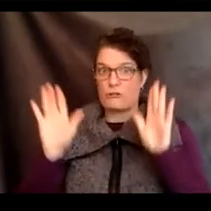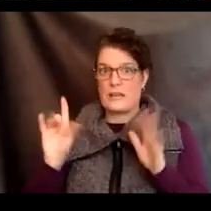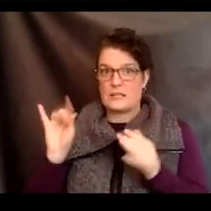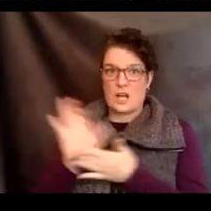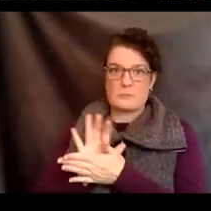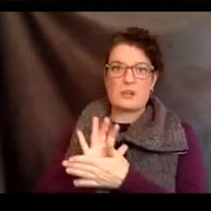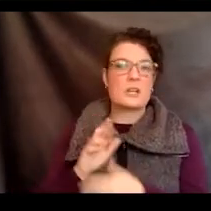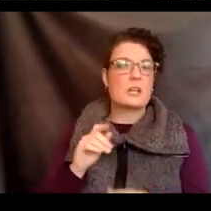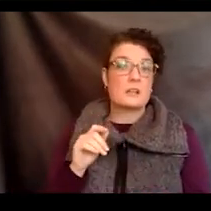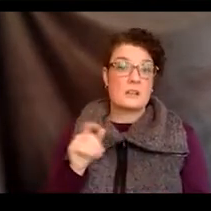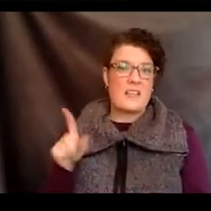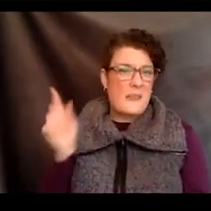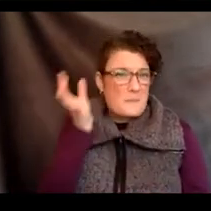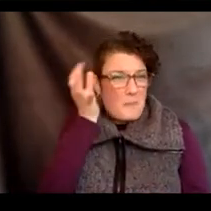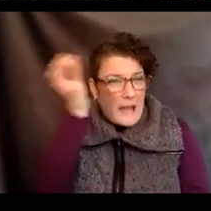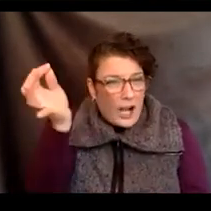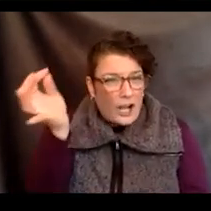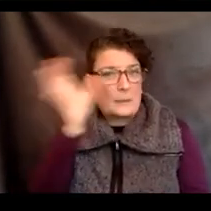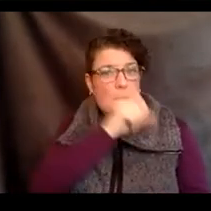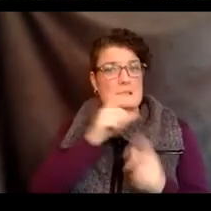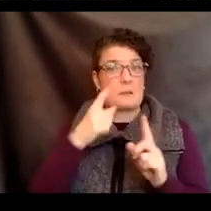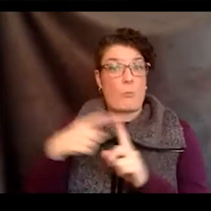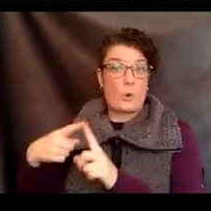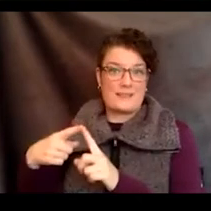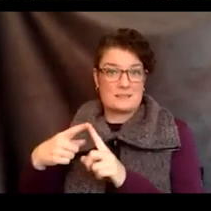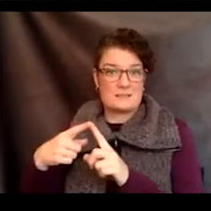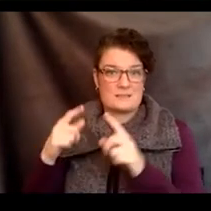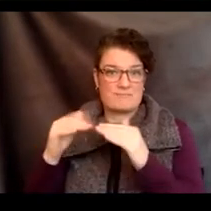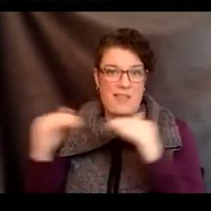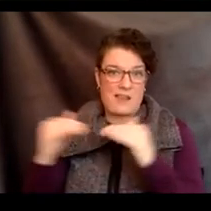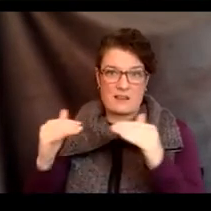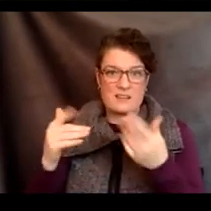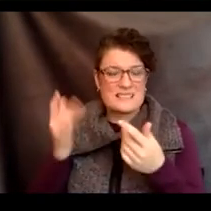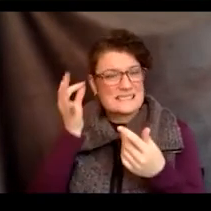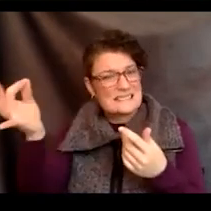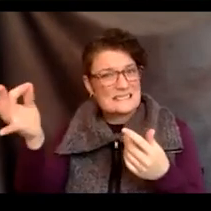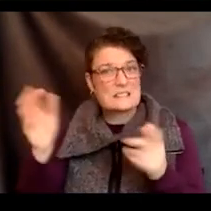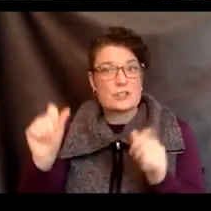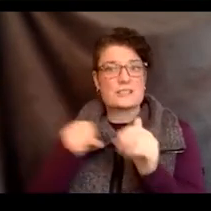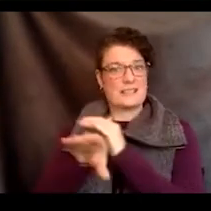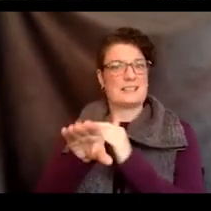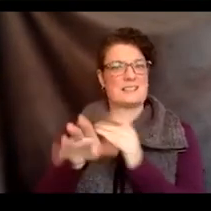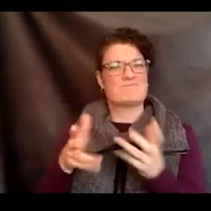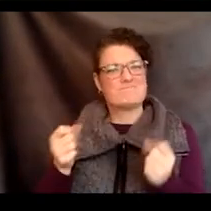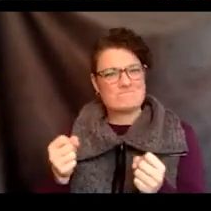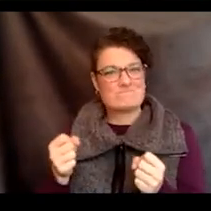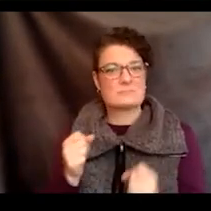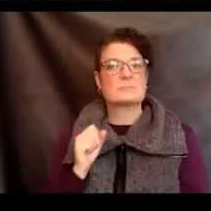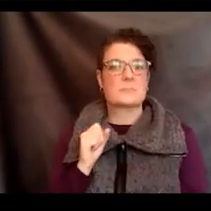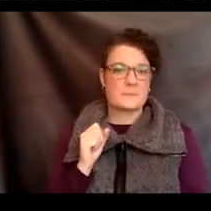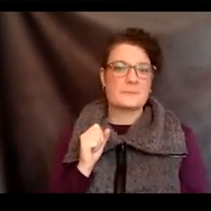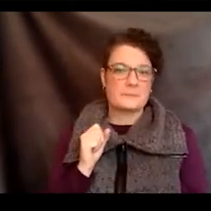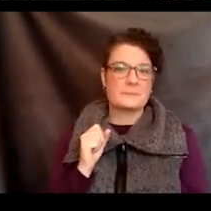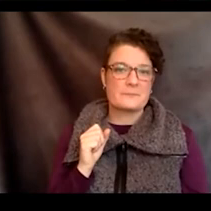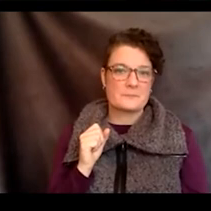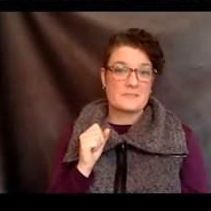missed the, I guess, point cutoff to get into Lowell. And there were a lot of kids that barely missed the cutoff that like all that